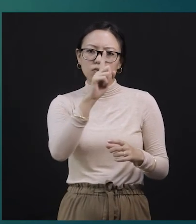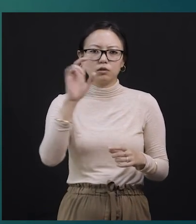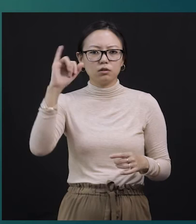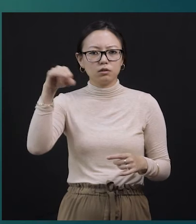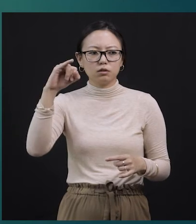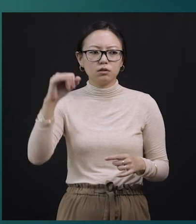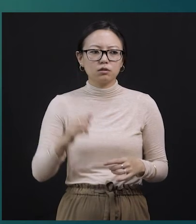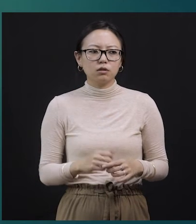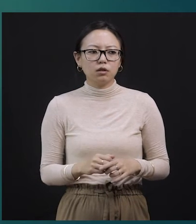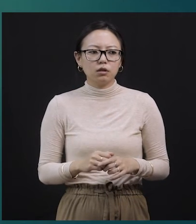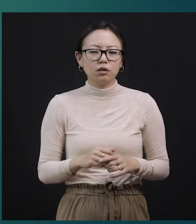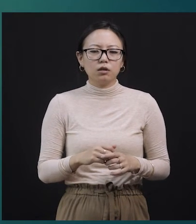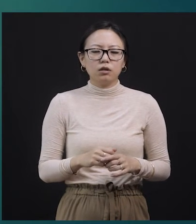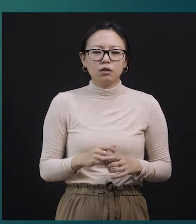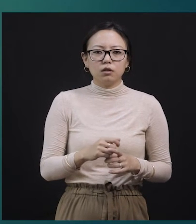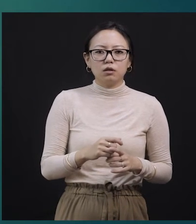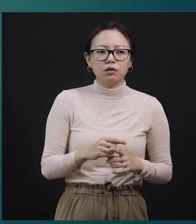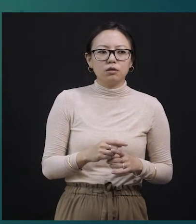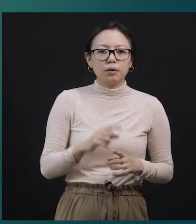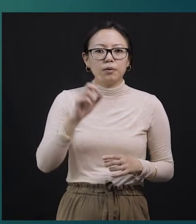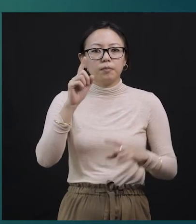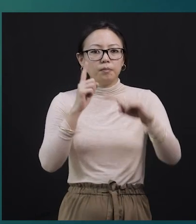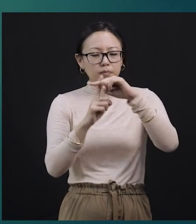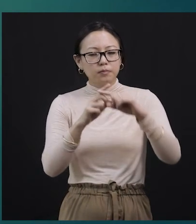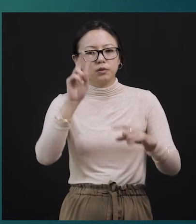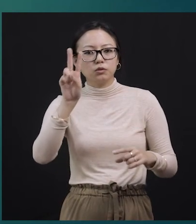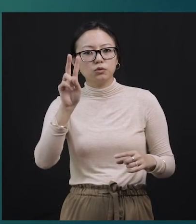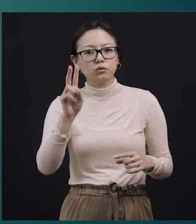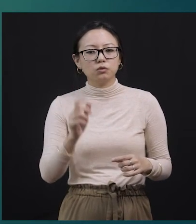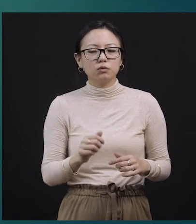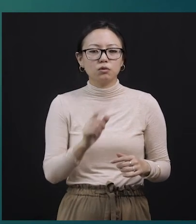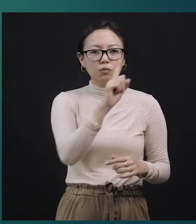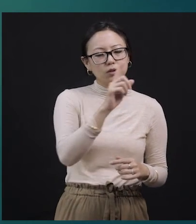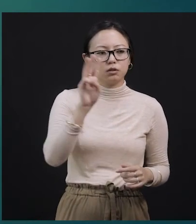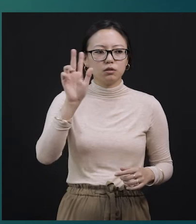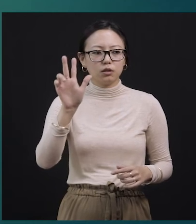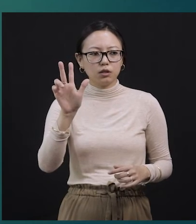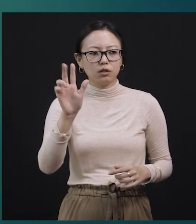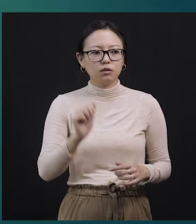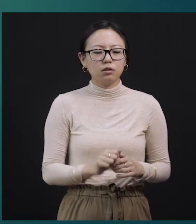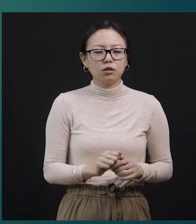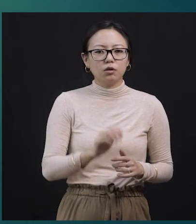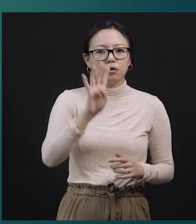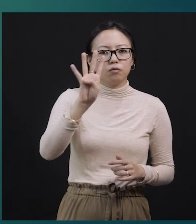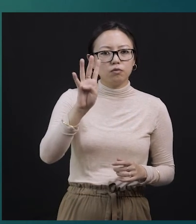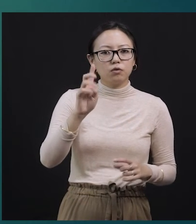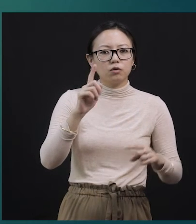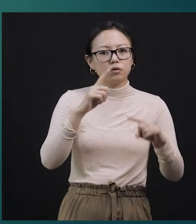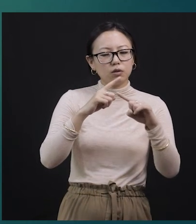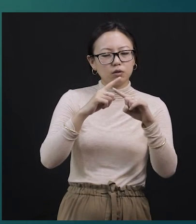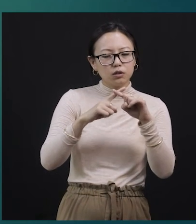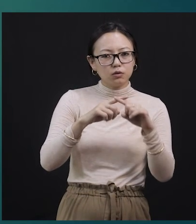plus 2, it will be 18. So 18, 8, carry 1 along with you. Now 4 2s are 8, and 8 plus